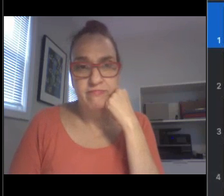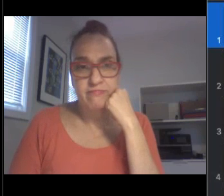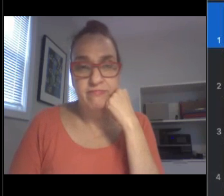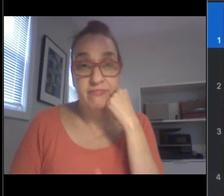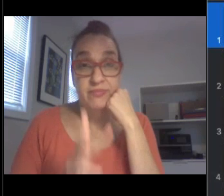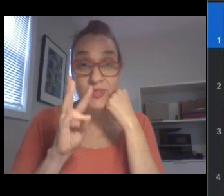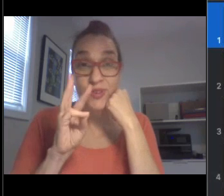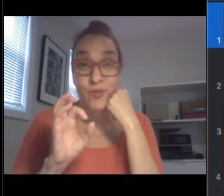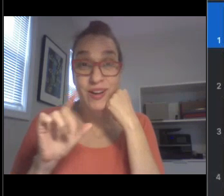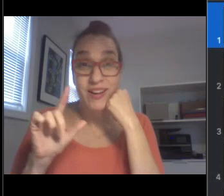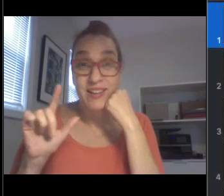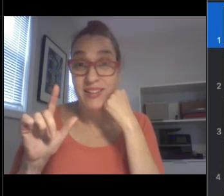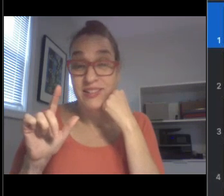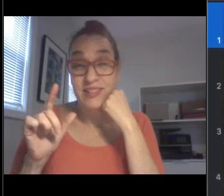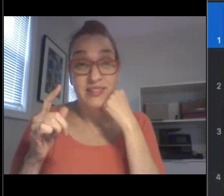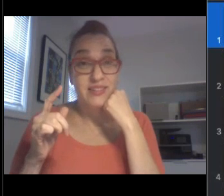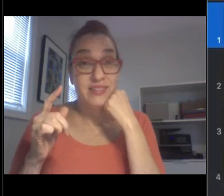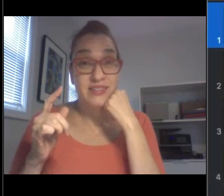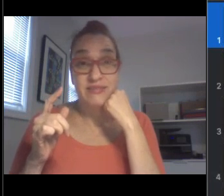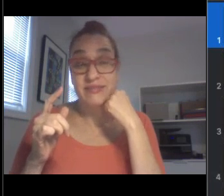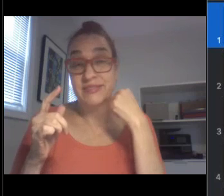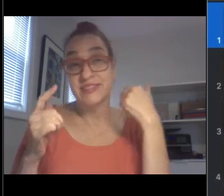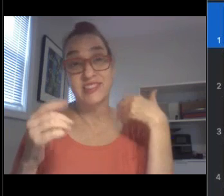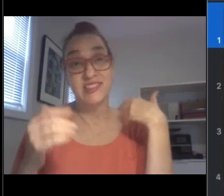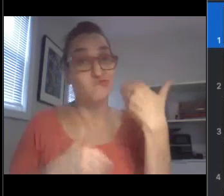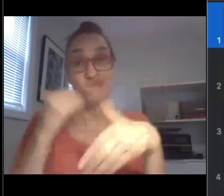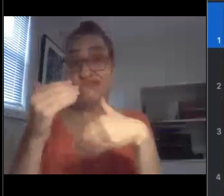Well, we will have to rock with it.